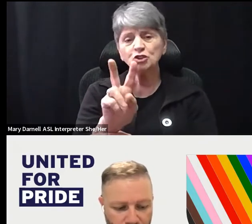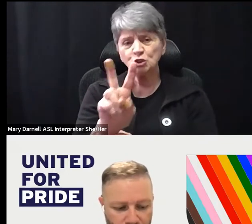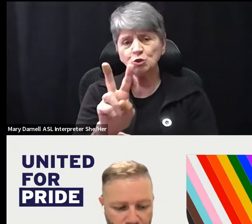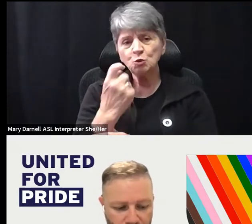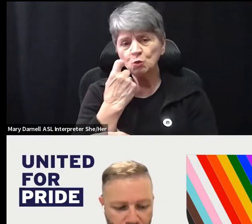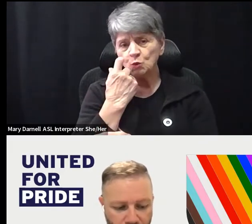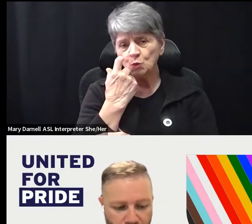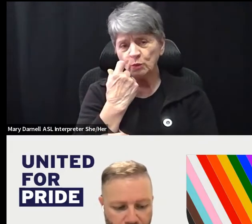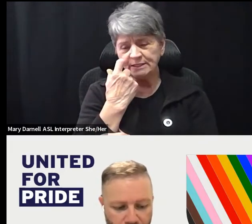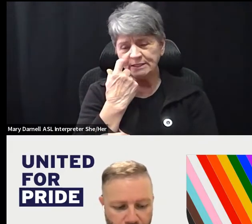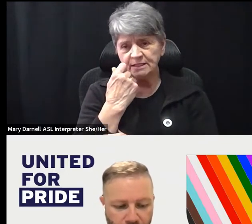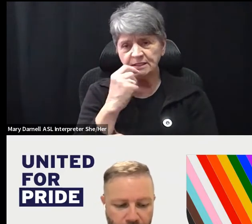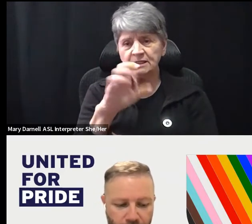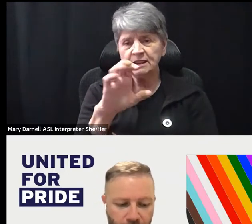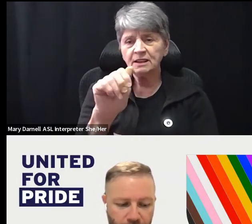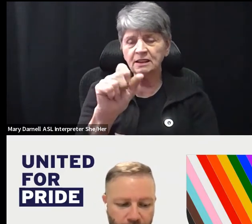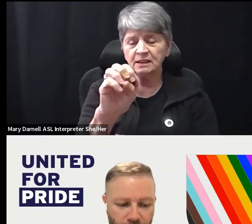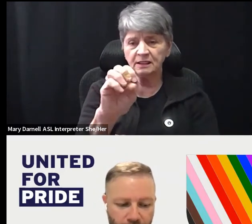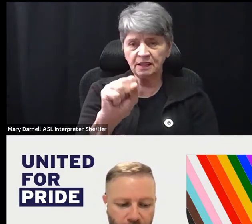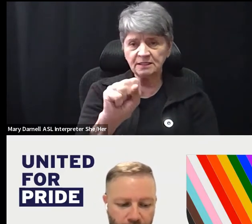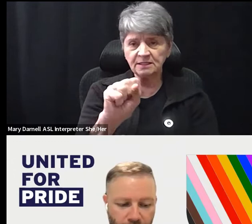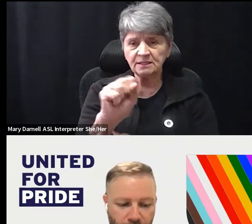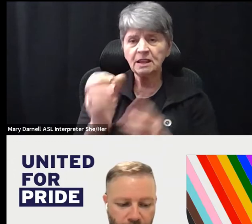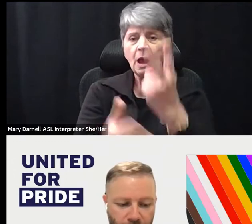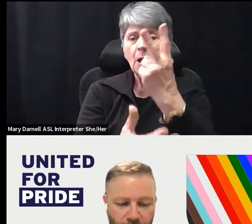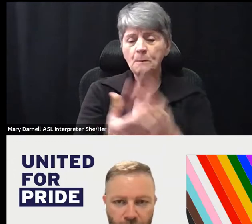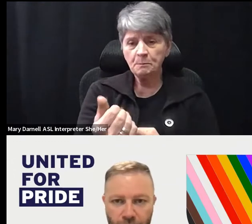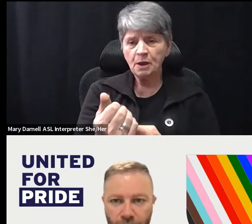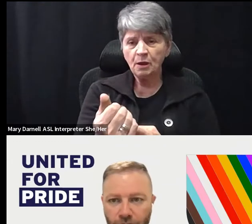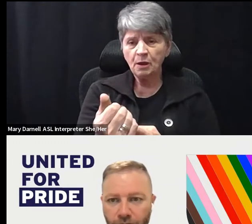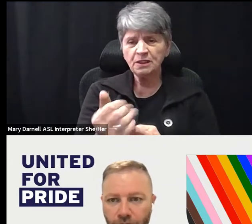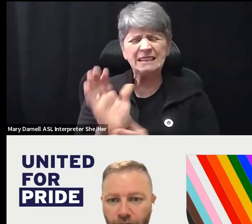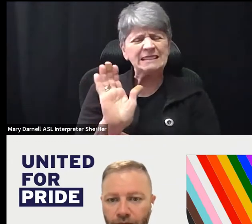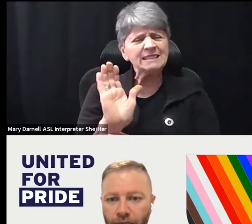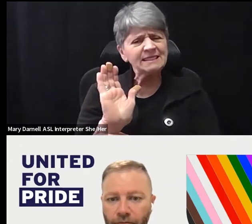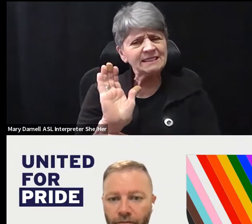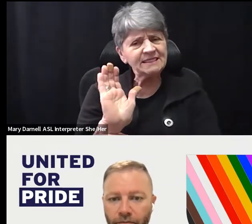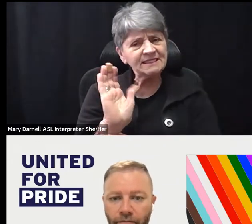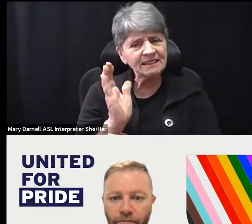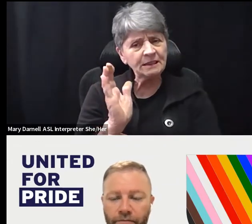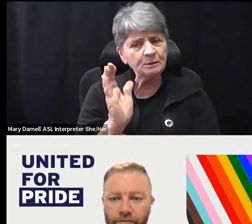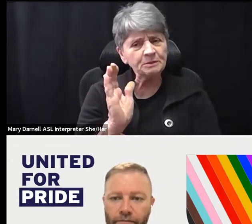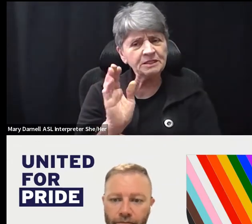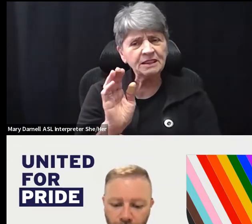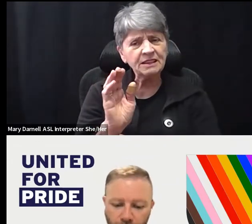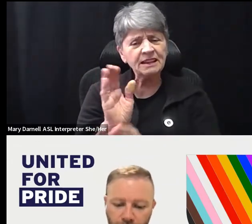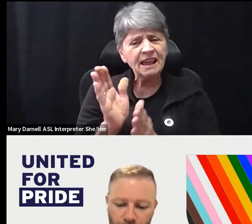us up for where we are today. Both as written seemed pretty narrow, but they actually are what allowed the court to have